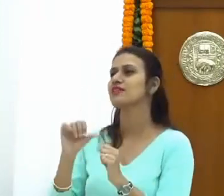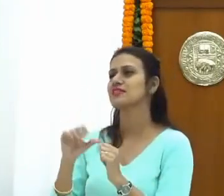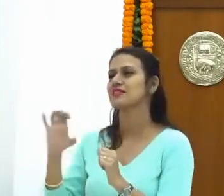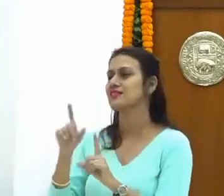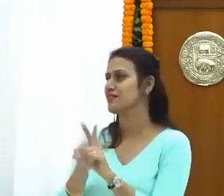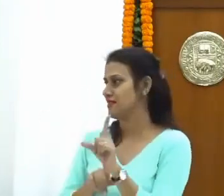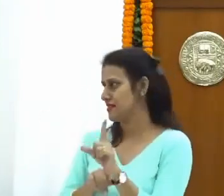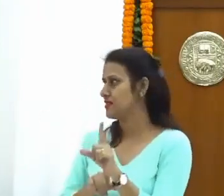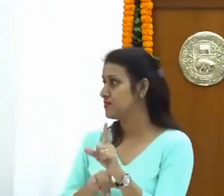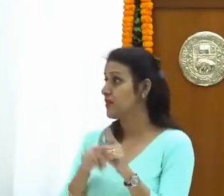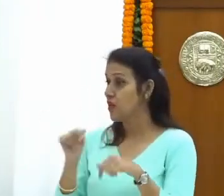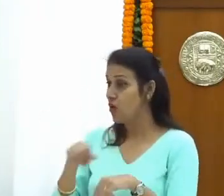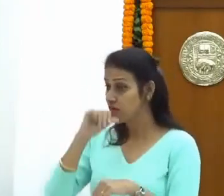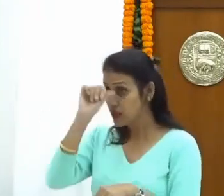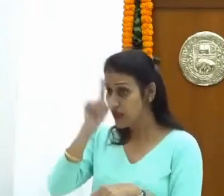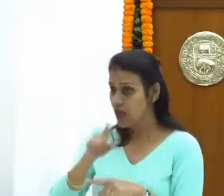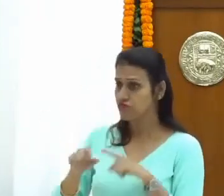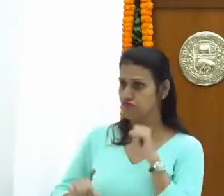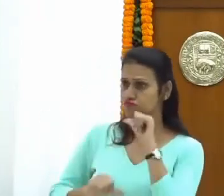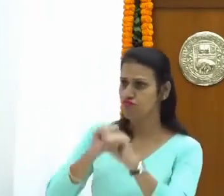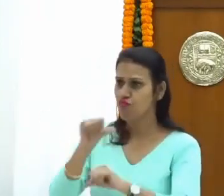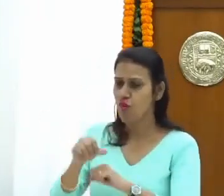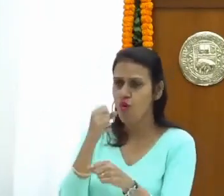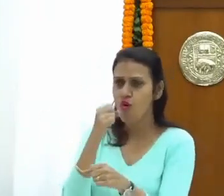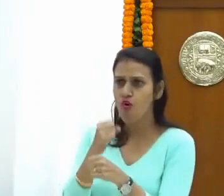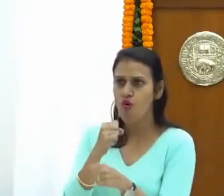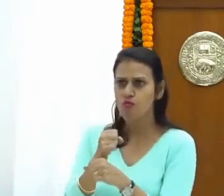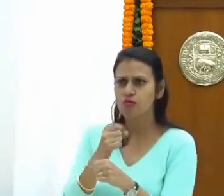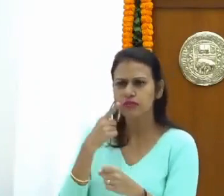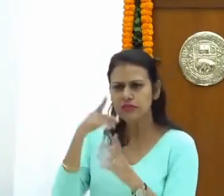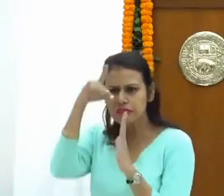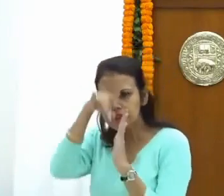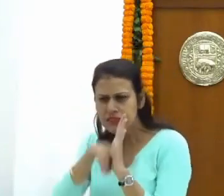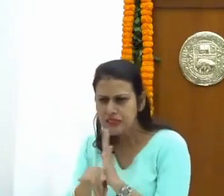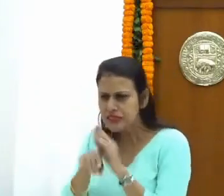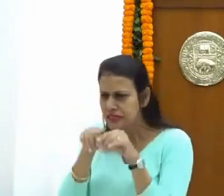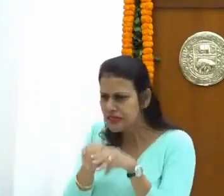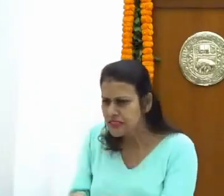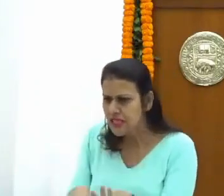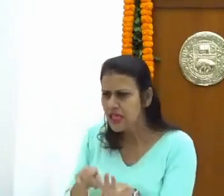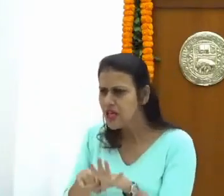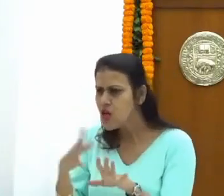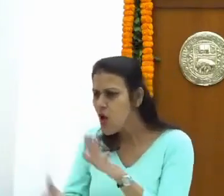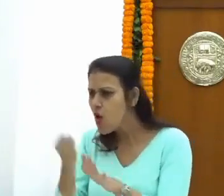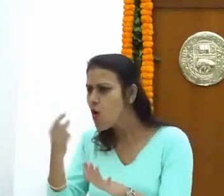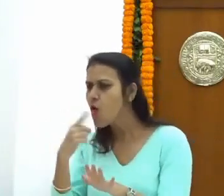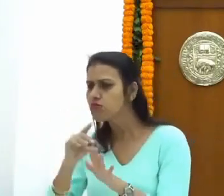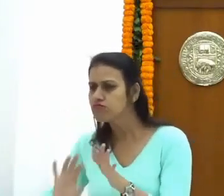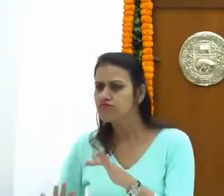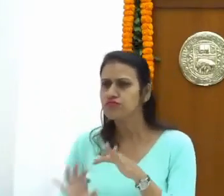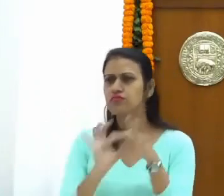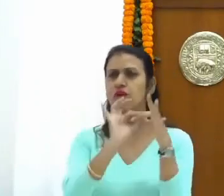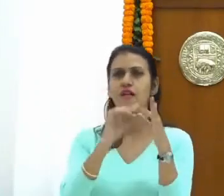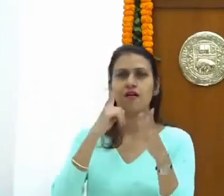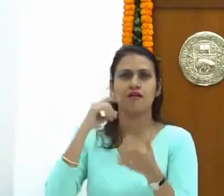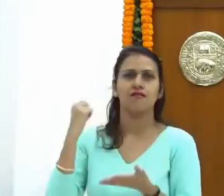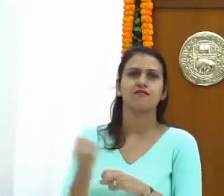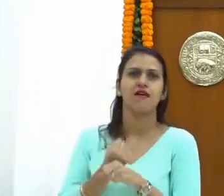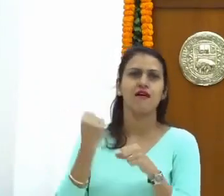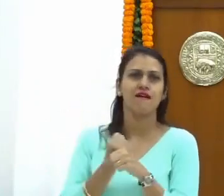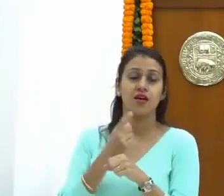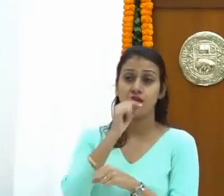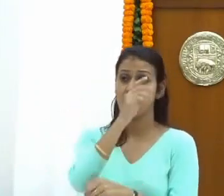taken this step also, try to identify the roots of democracy in ancient times. And Professor Singh has,